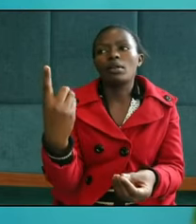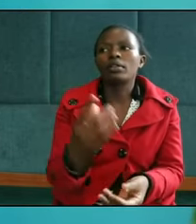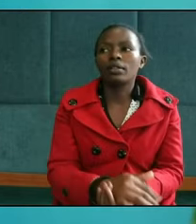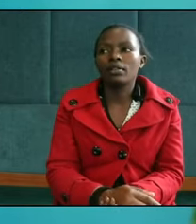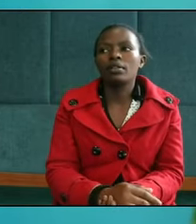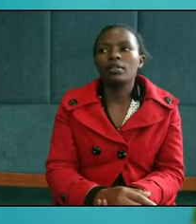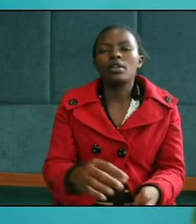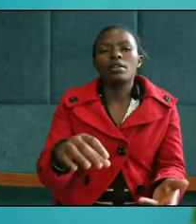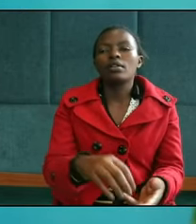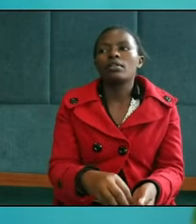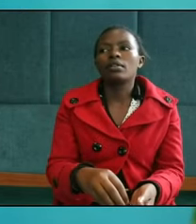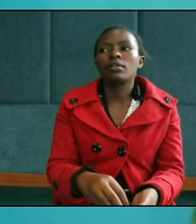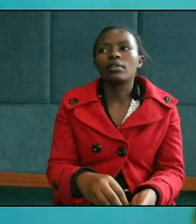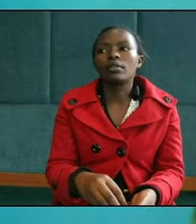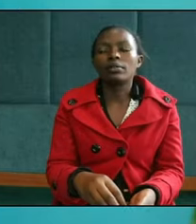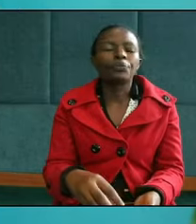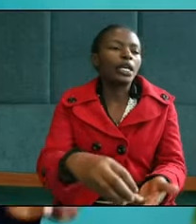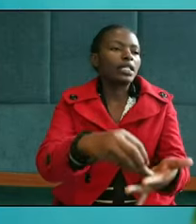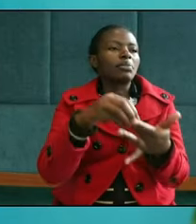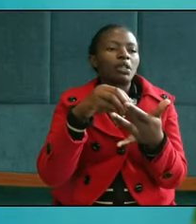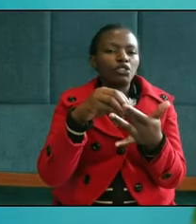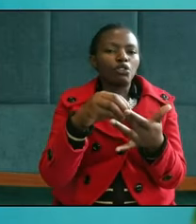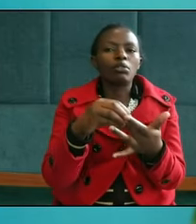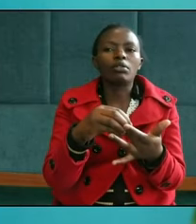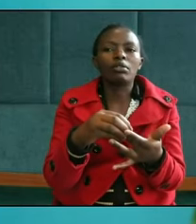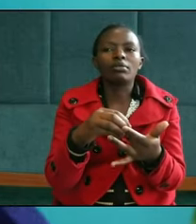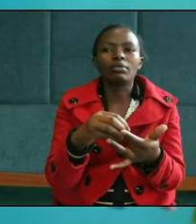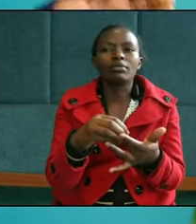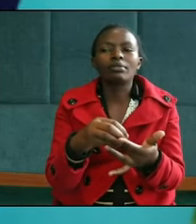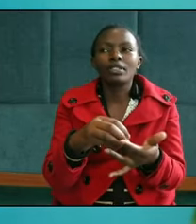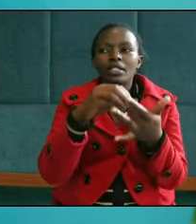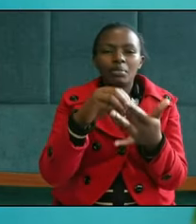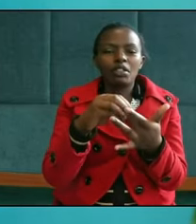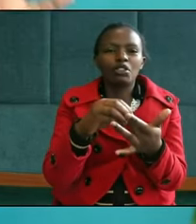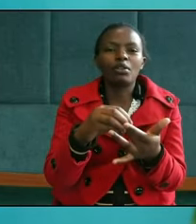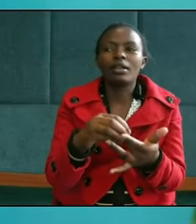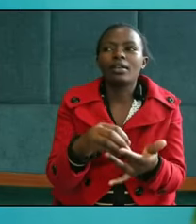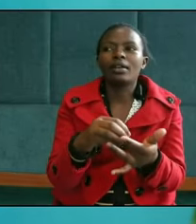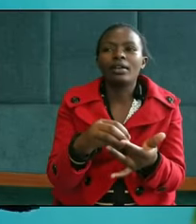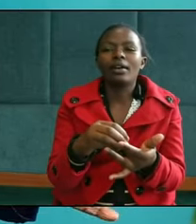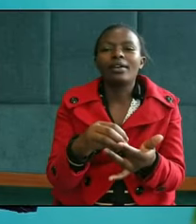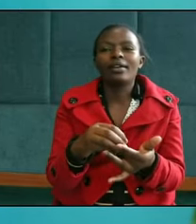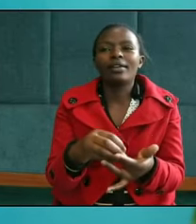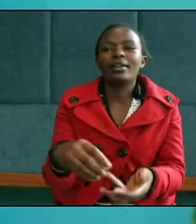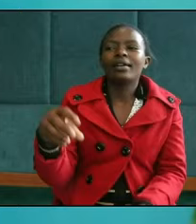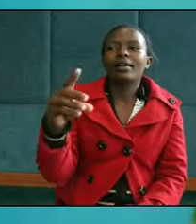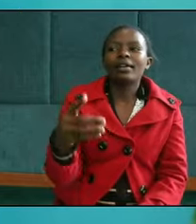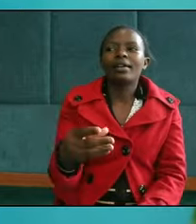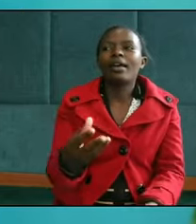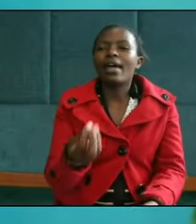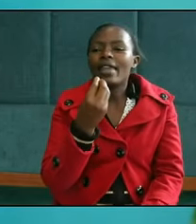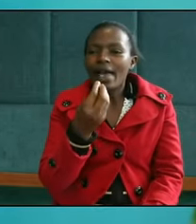Special Diet Association members. These are those of us